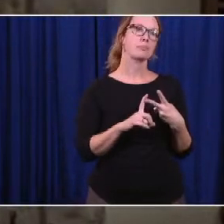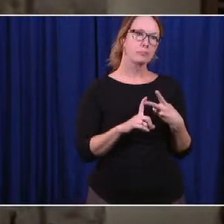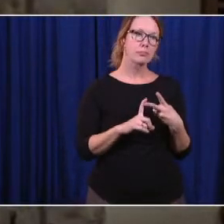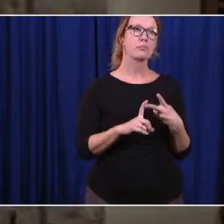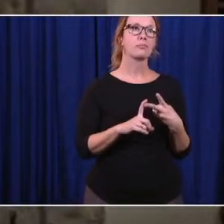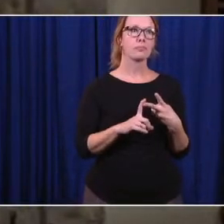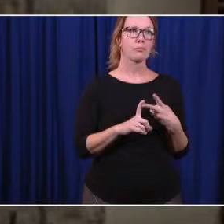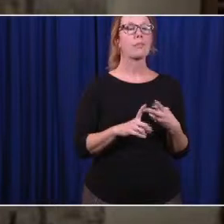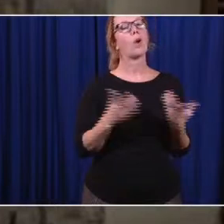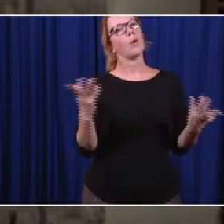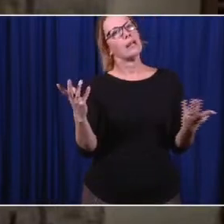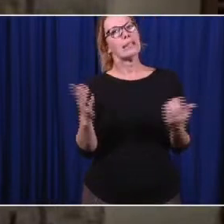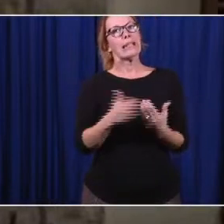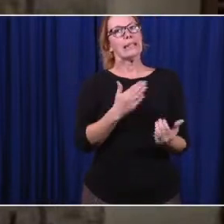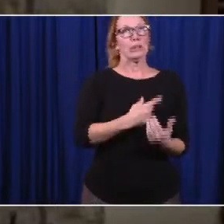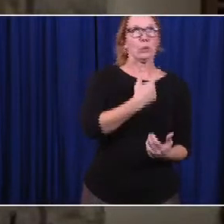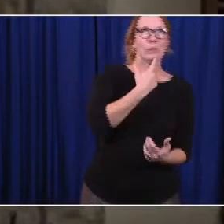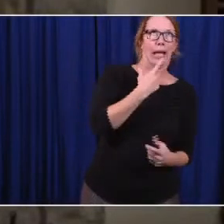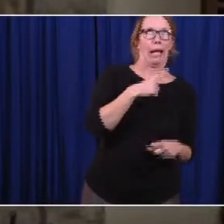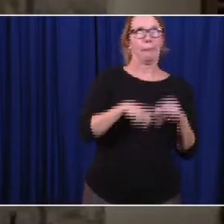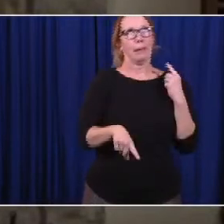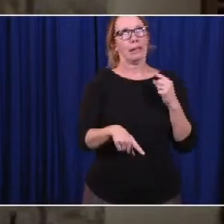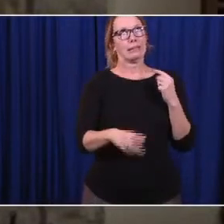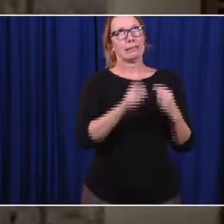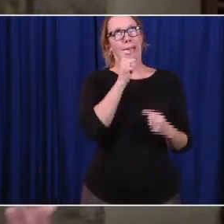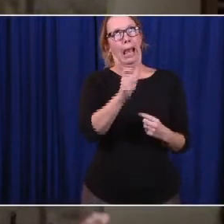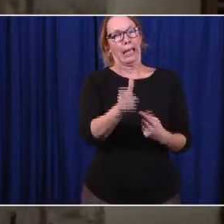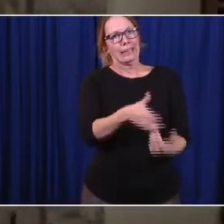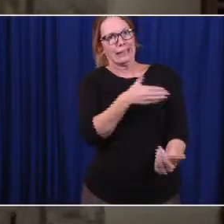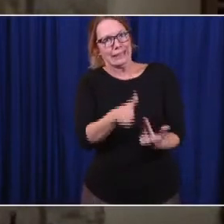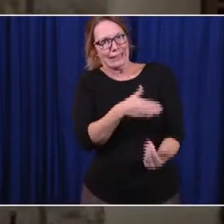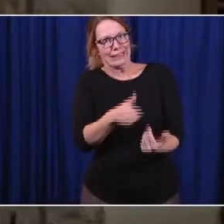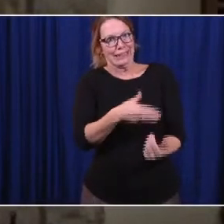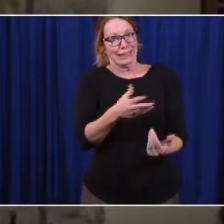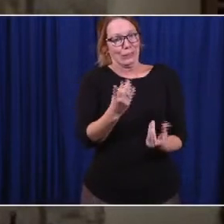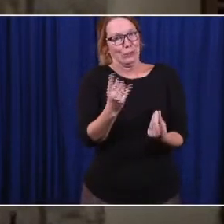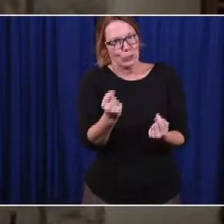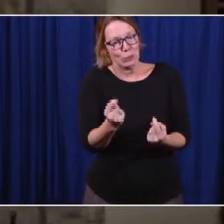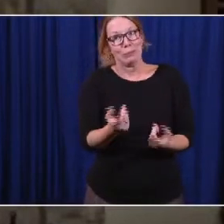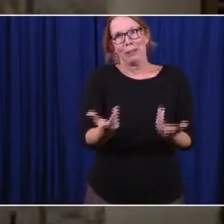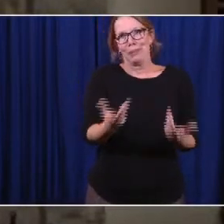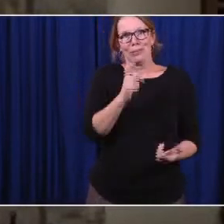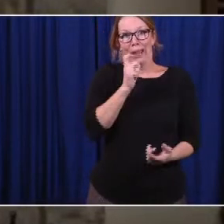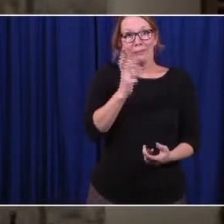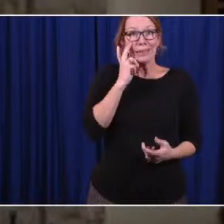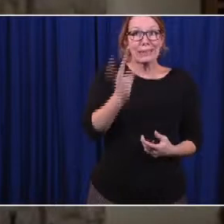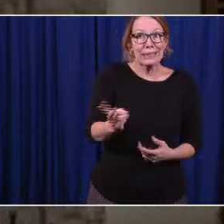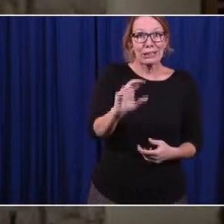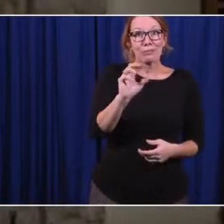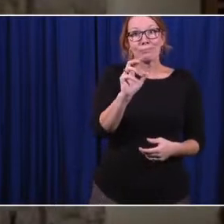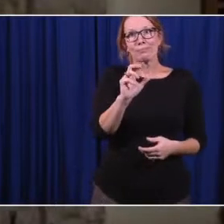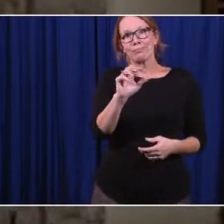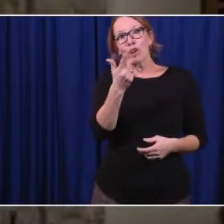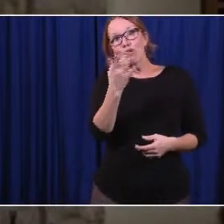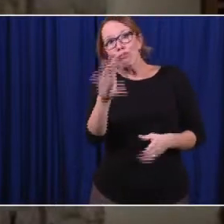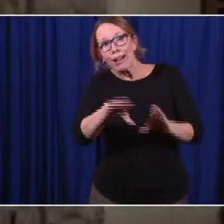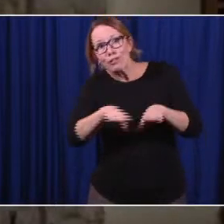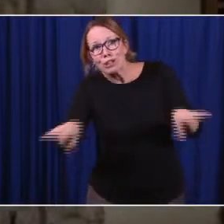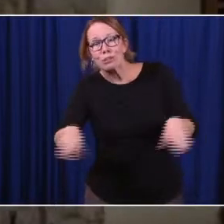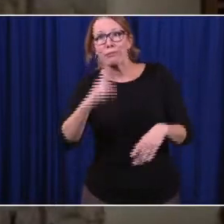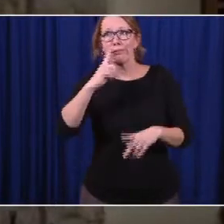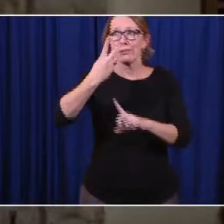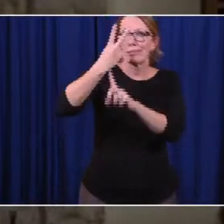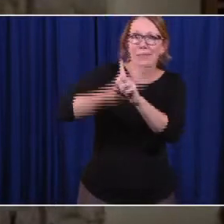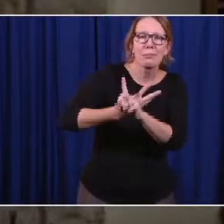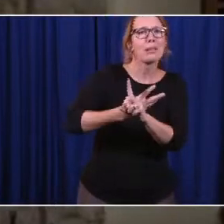Easiest one to say. It's not easy to do in the sense if you're pulling back, you haven't seen your grandchild for 6 months or something. I'm not minimizing that